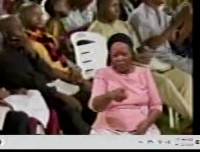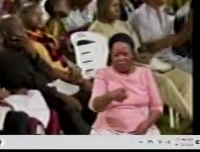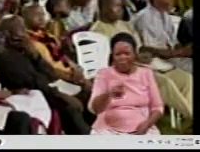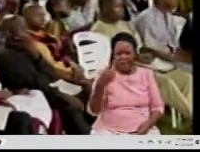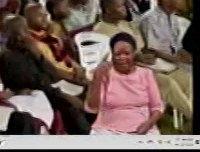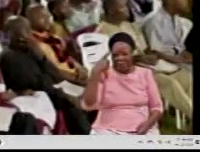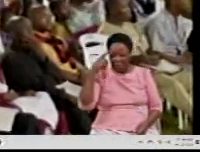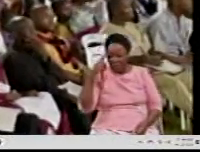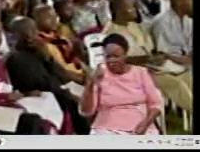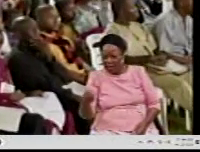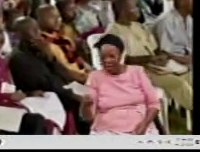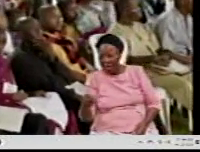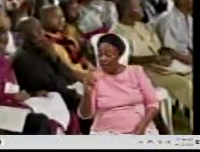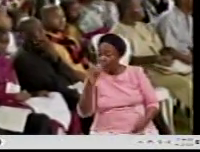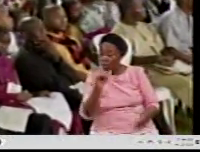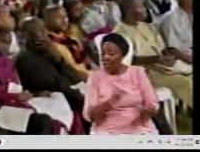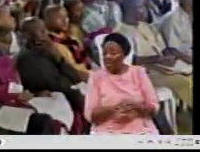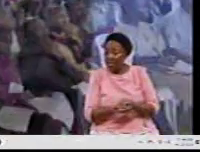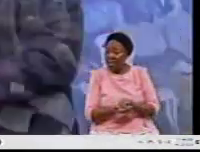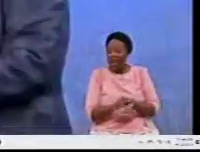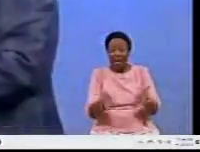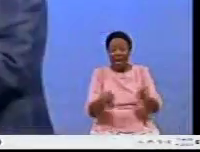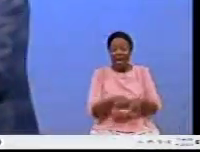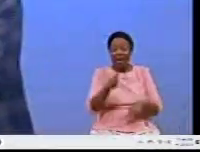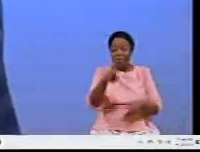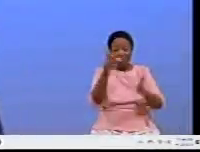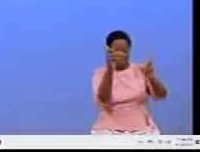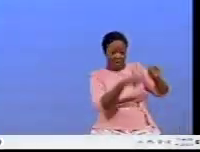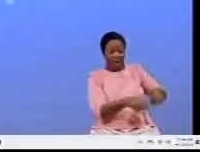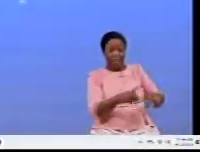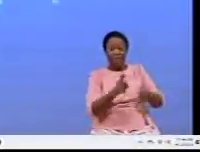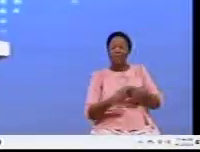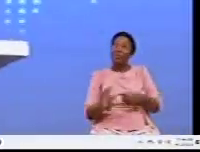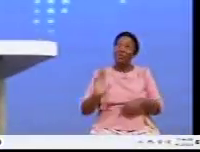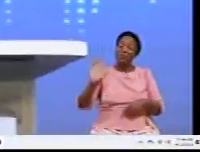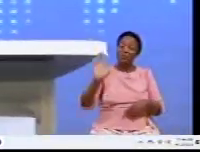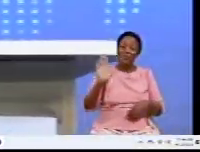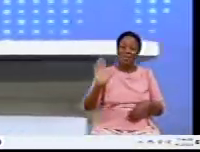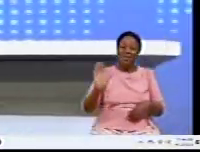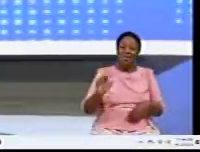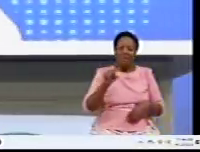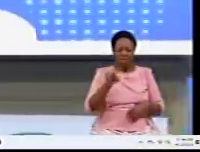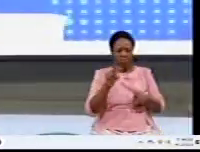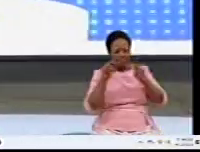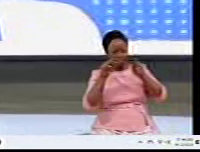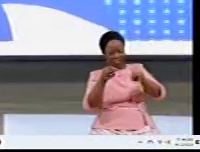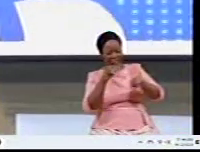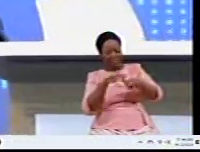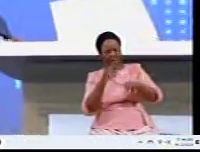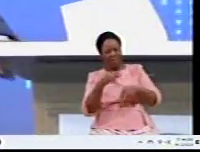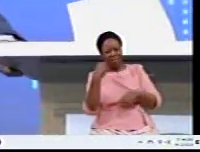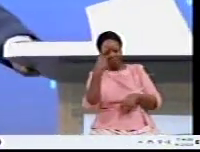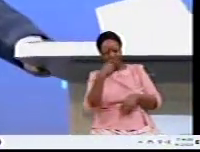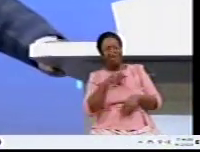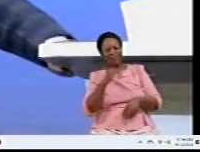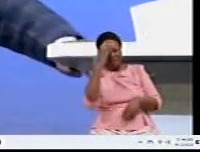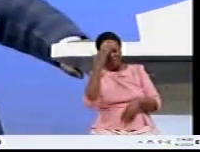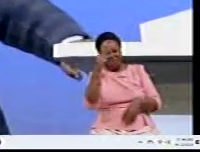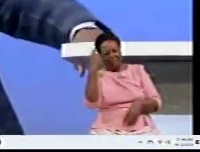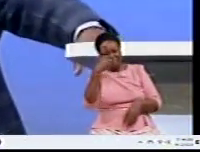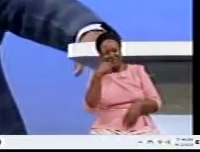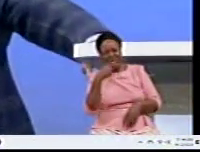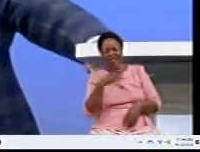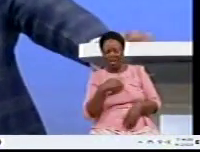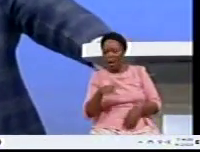you. So that as you come to him, He looks at your face, recognizes your face, and said,